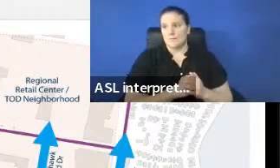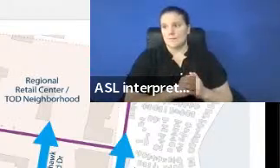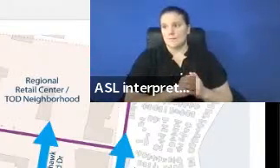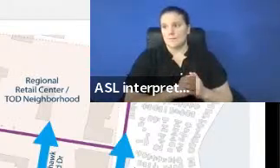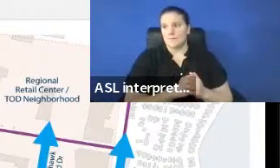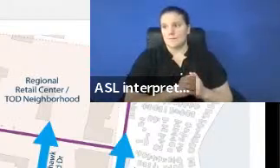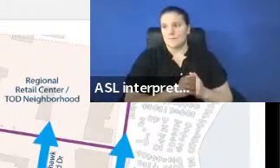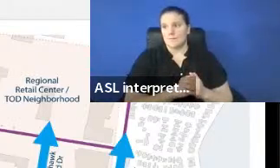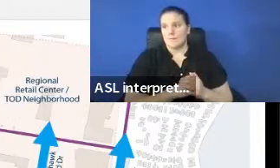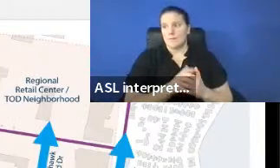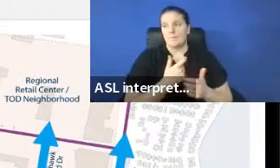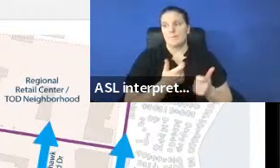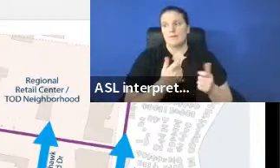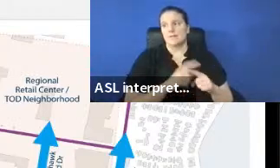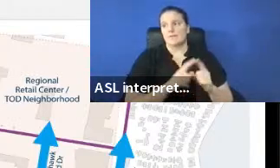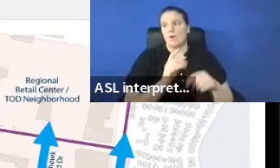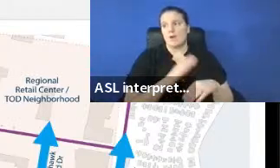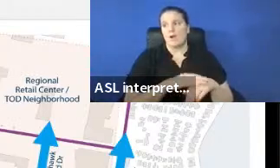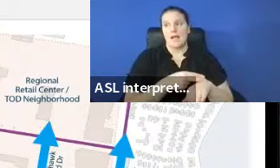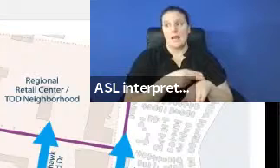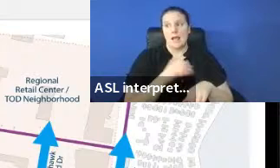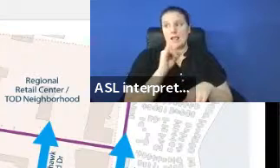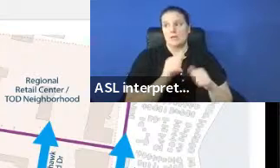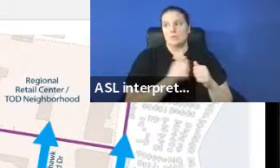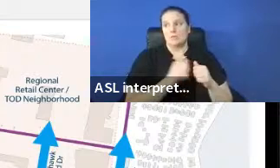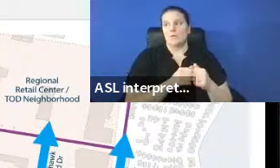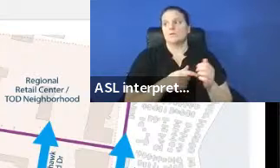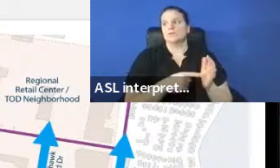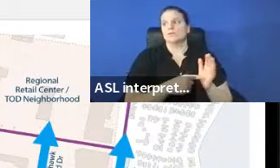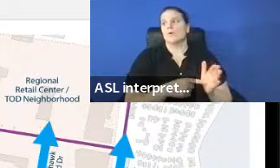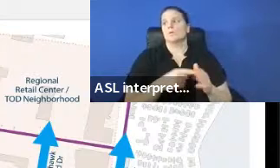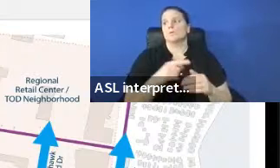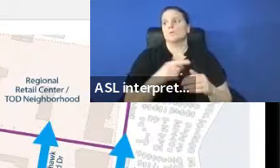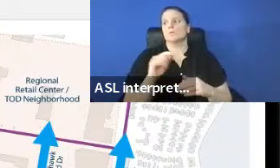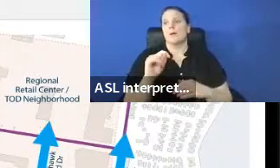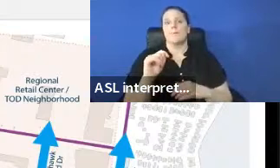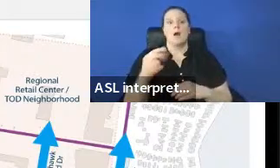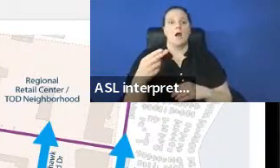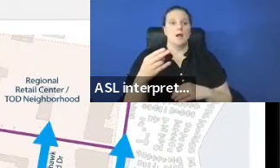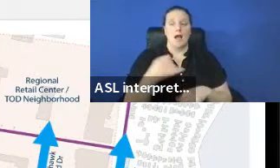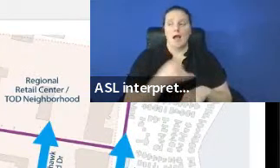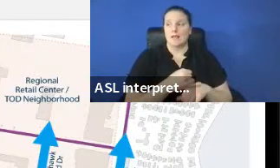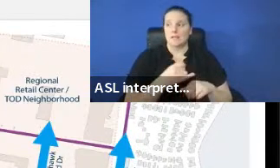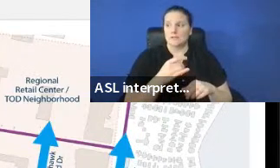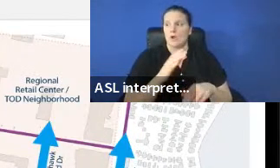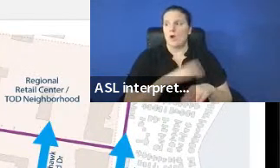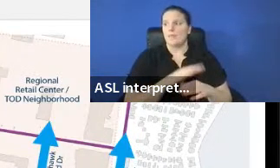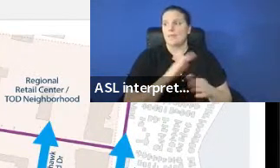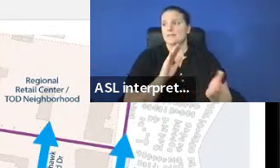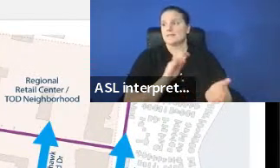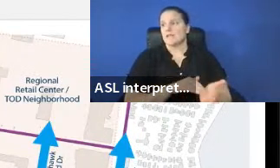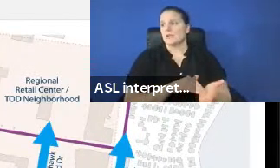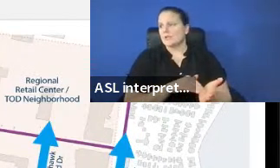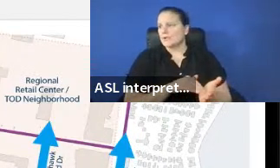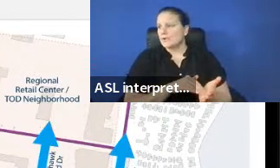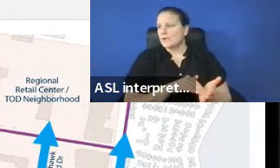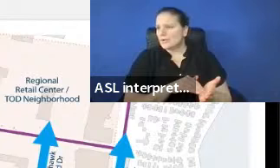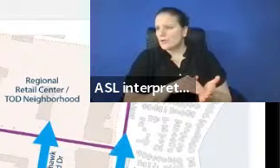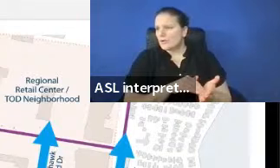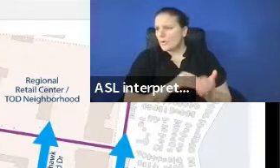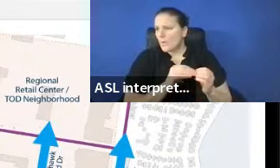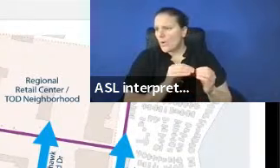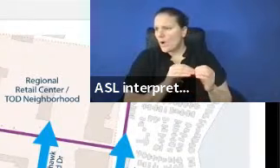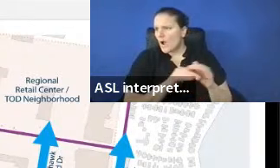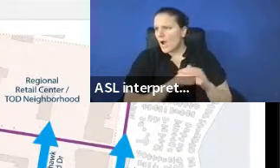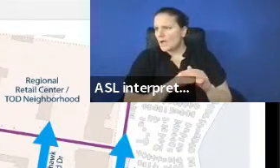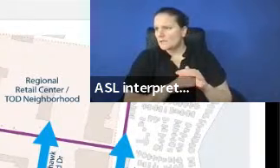the big difference here is on Hayden Island with the introduction of the Tomahawk Island Drive in the center. There would be more access to the